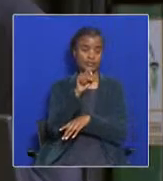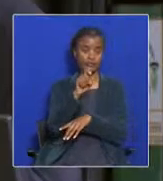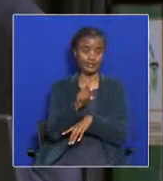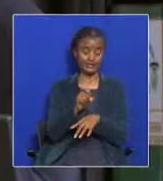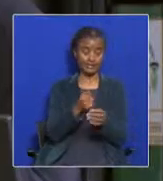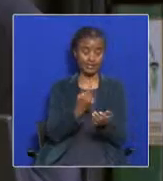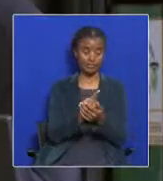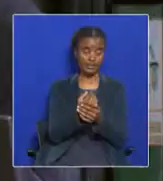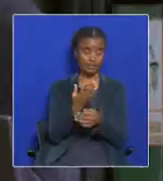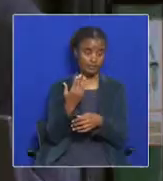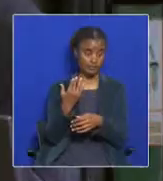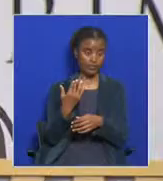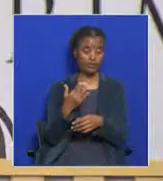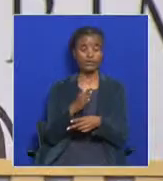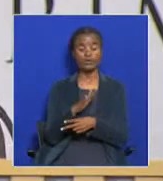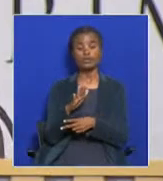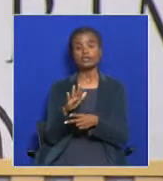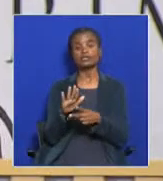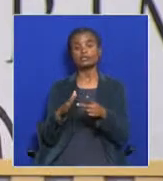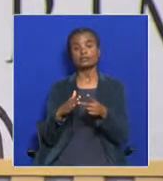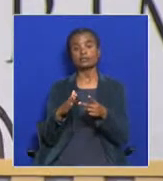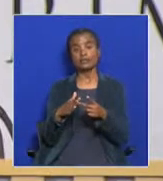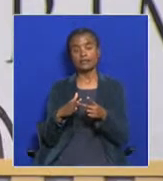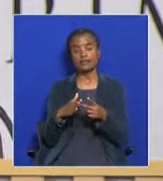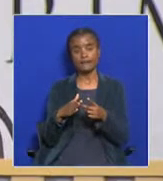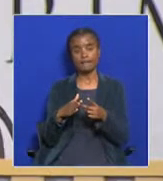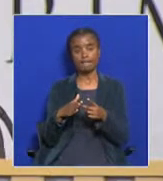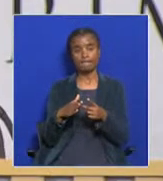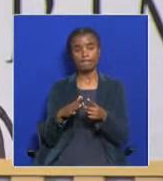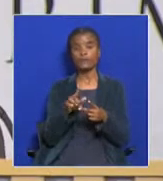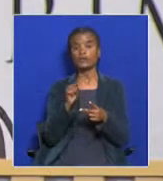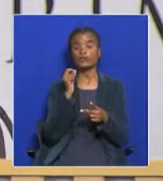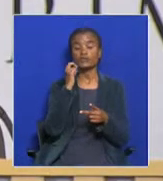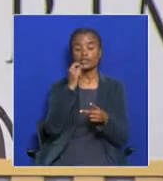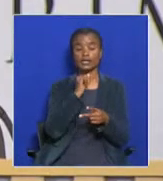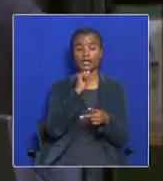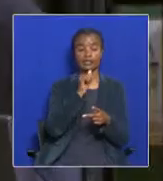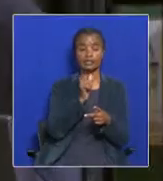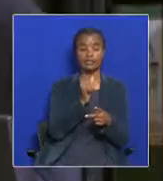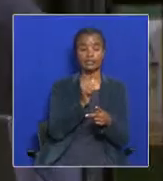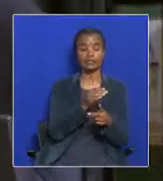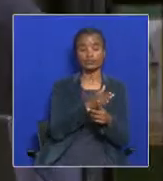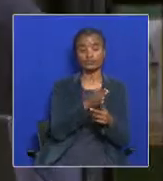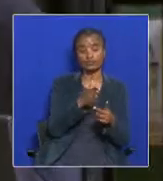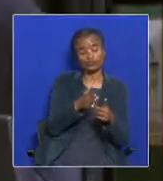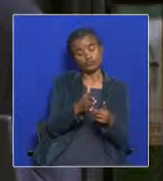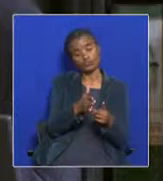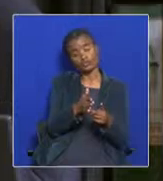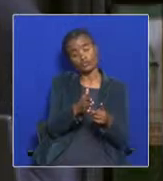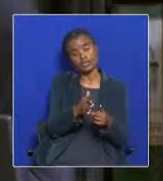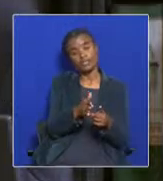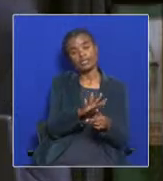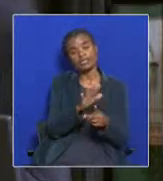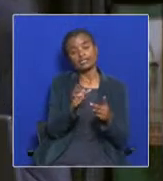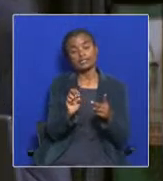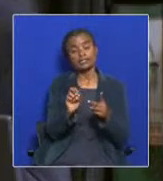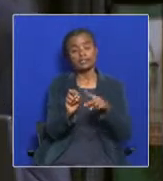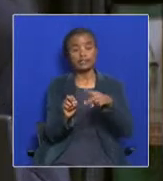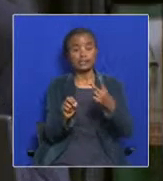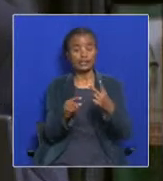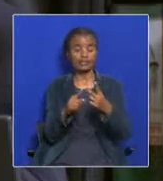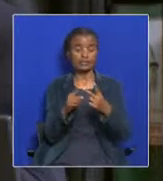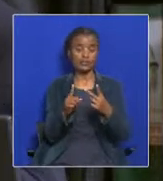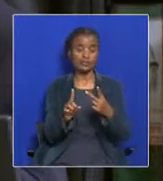two of those. So I'm saying you said you're going to answer my question in two parts. So the second part of answering me. Just repeat the question. I lost